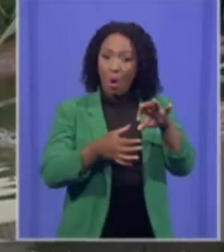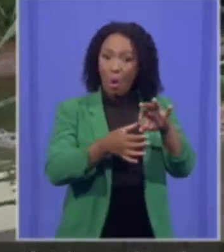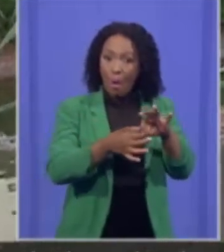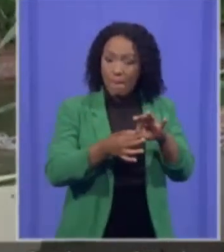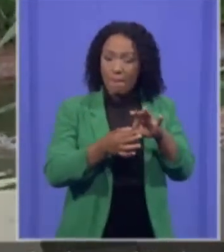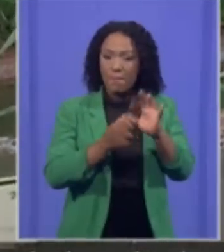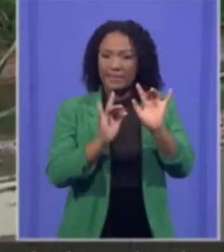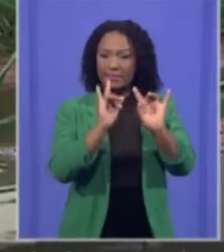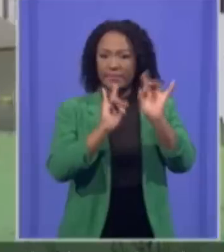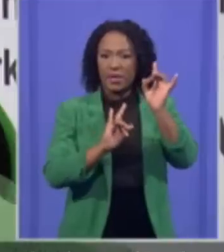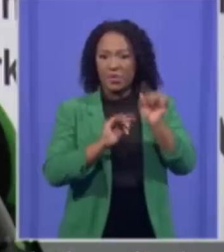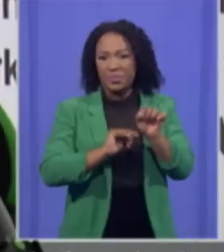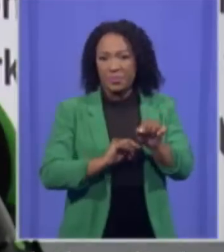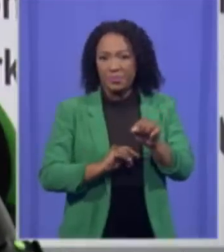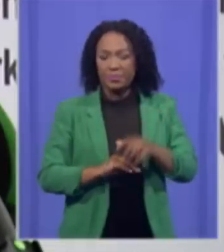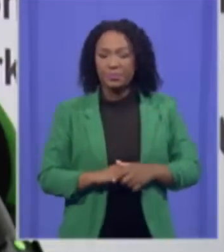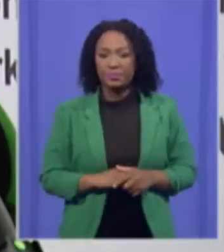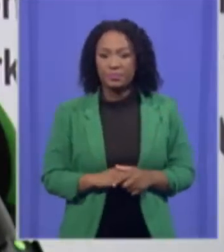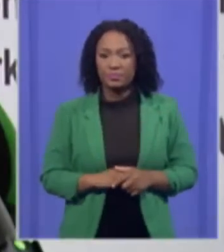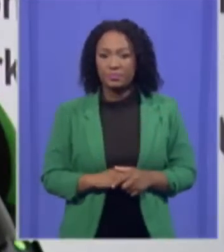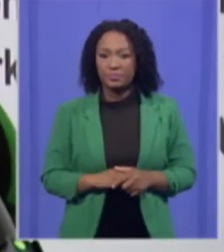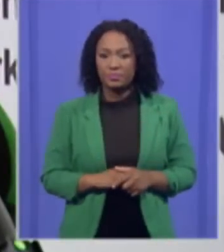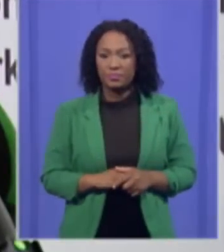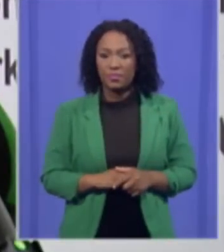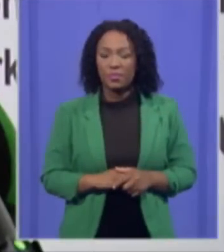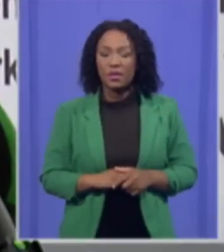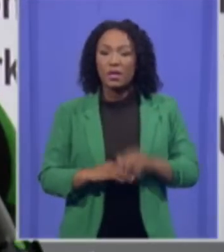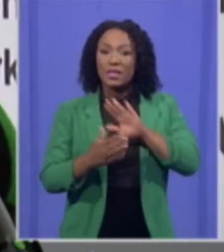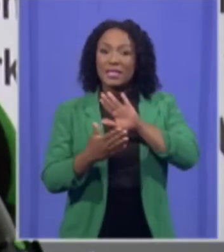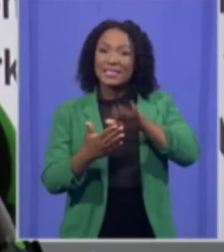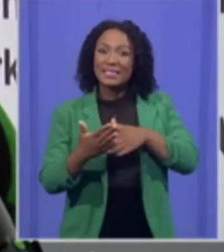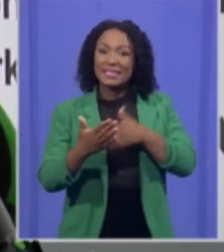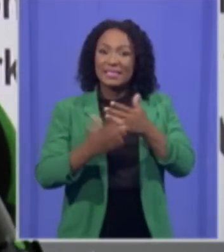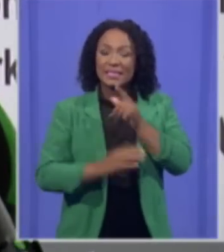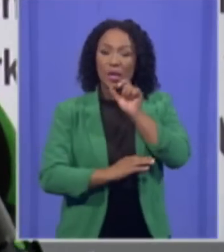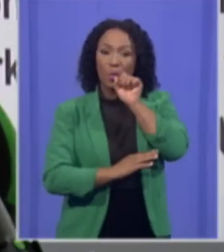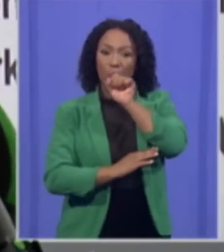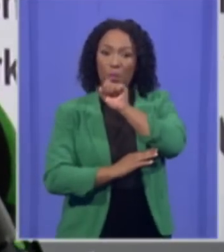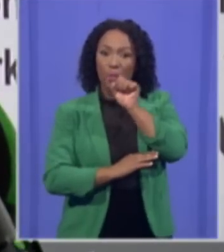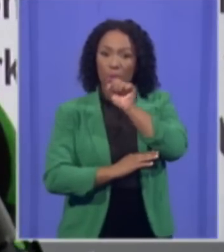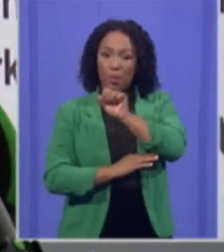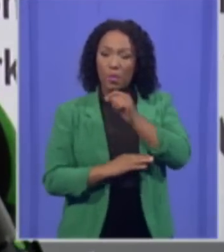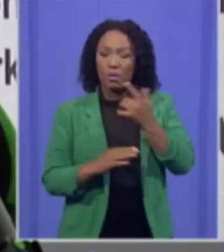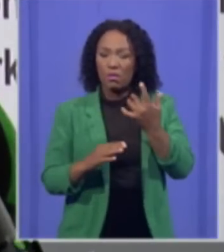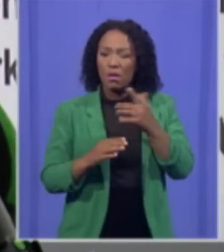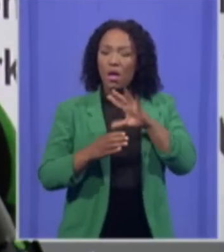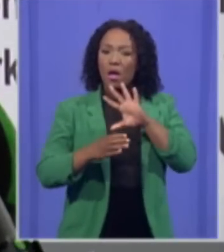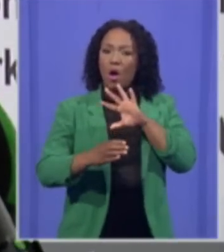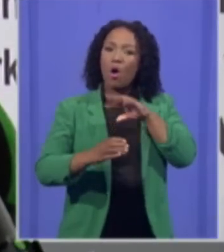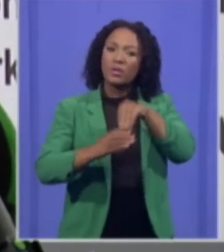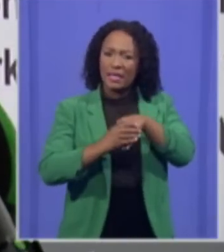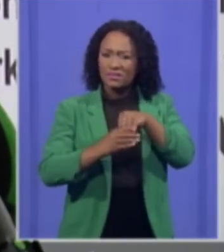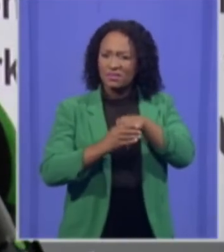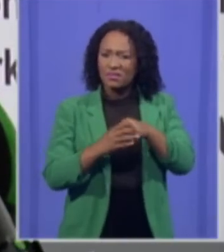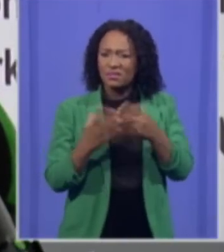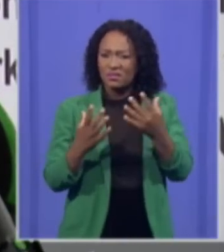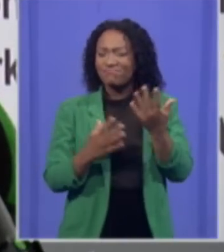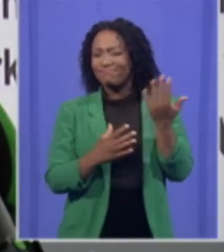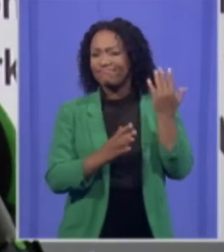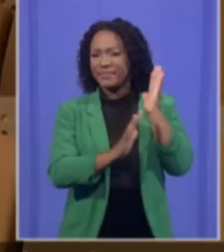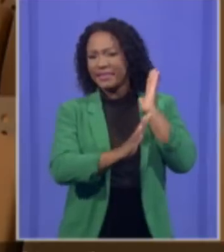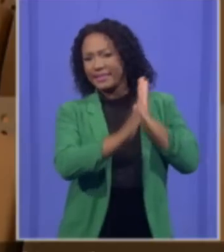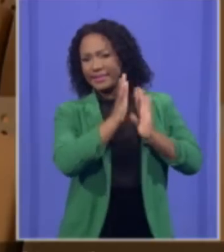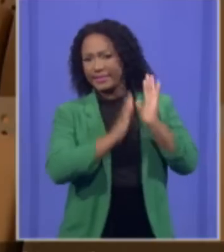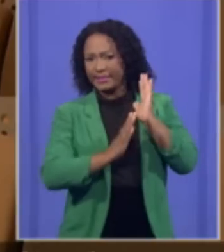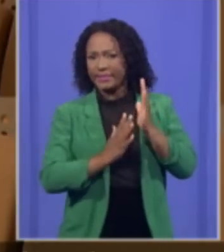yeo. Singing of the song, it has its context, it's not inflammatory. It is part of the history of this